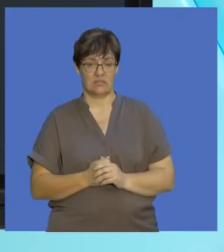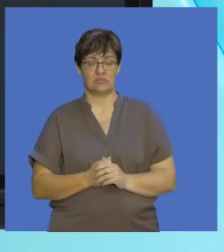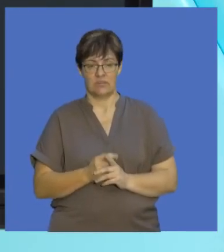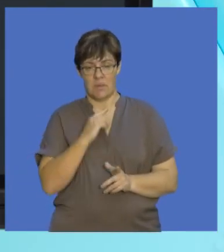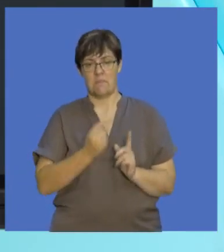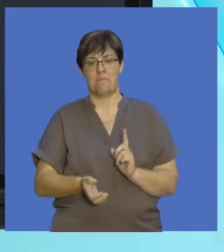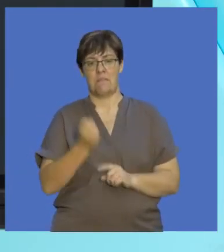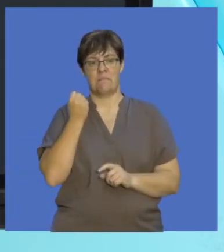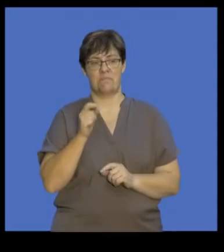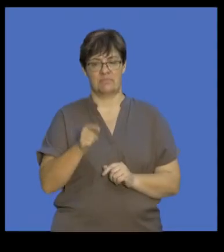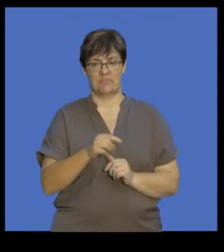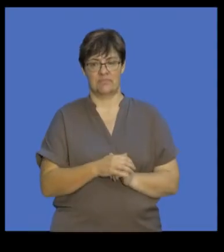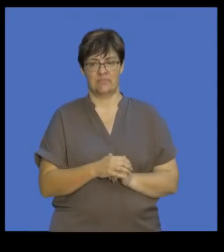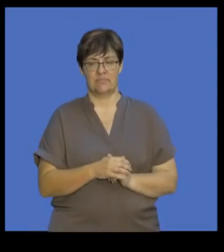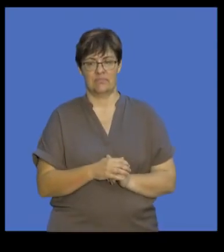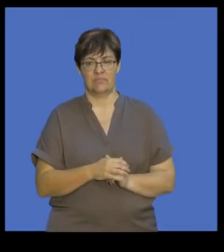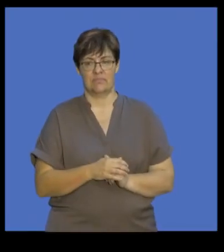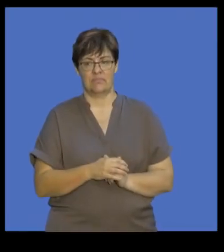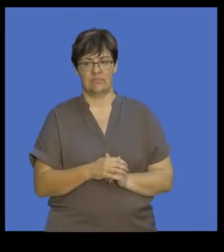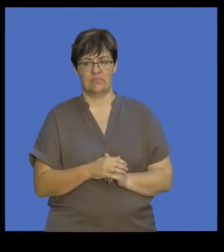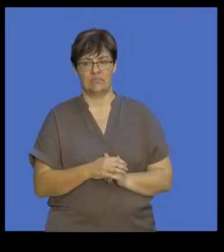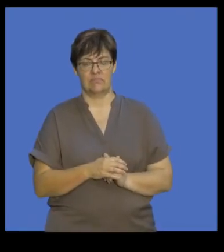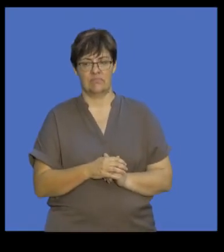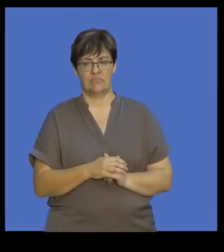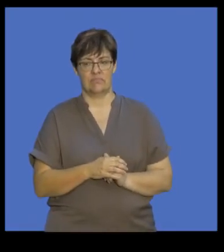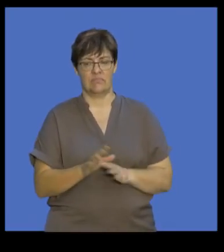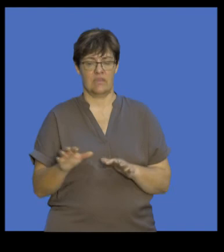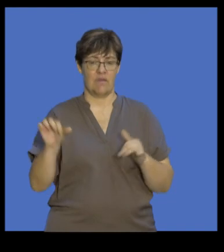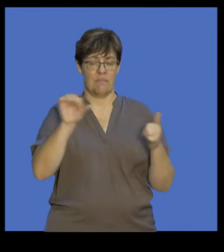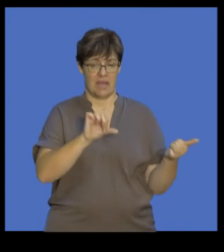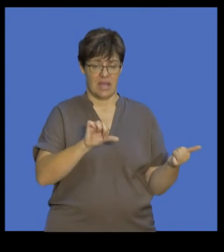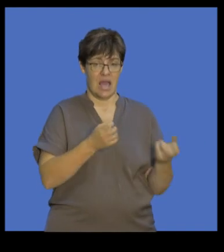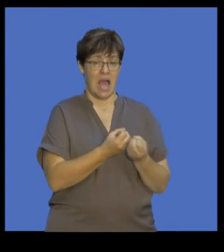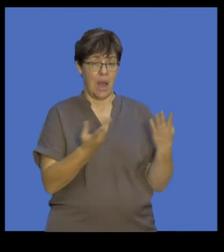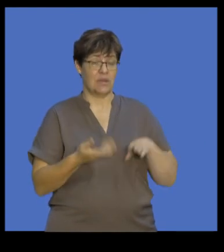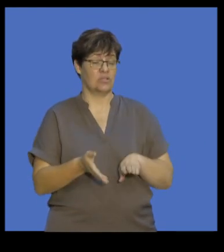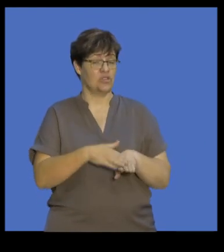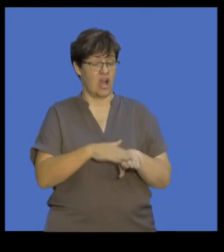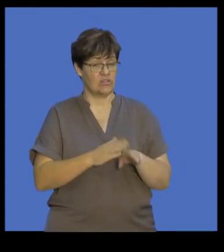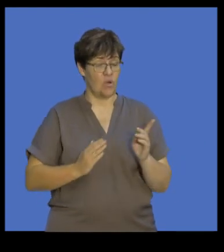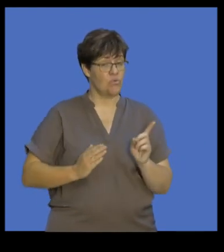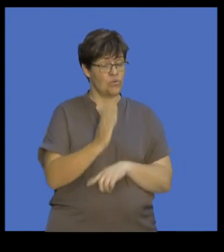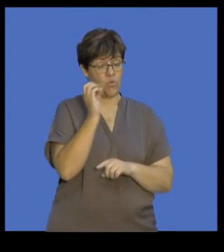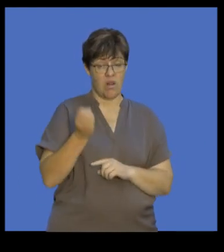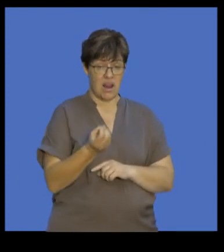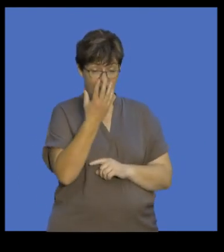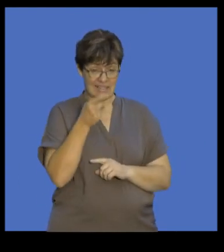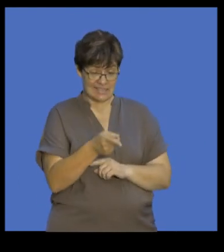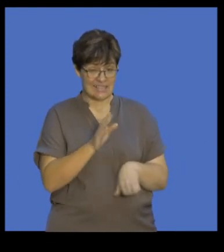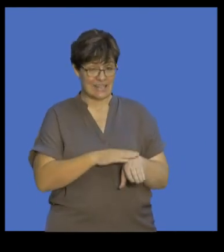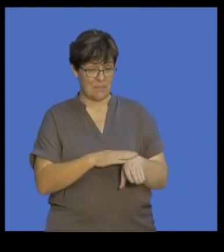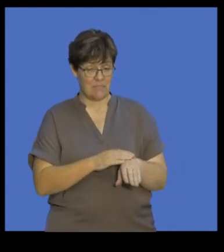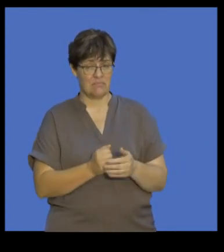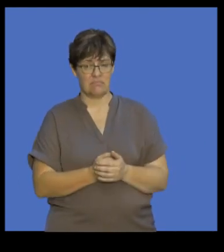point, you know, then we managed to get to that, okay? Then if we can go back, the amount of charge